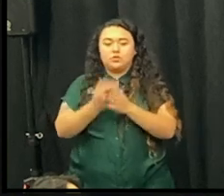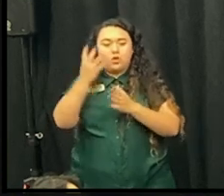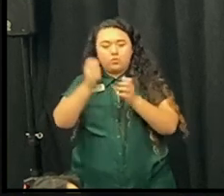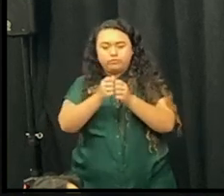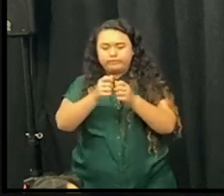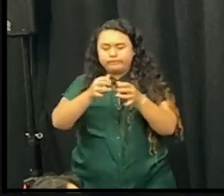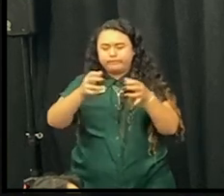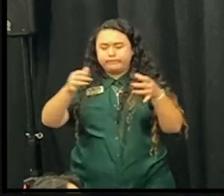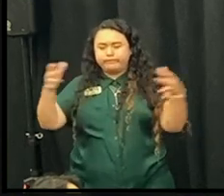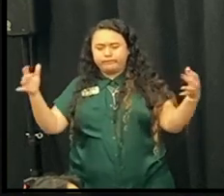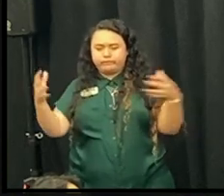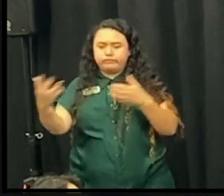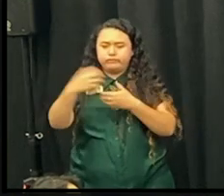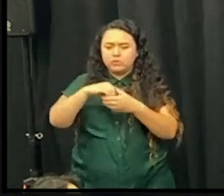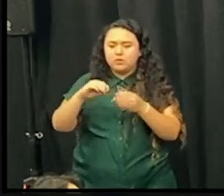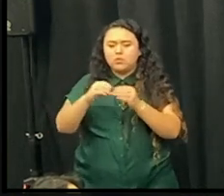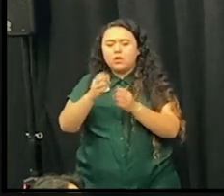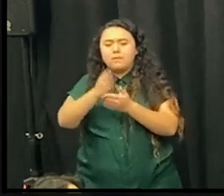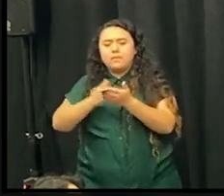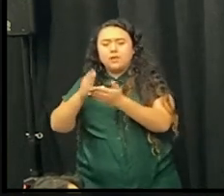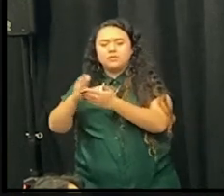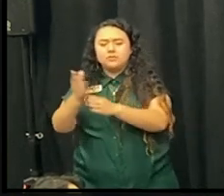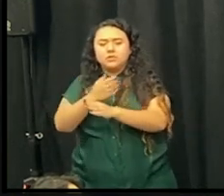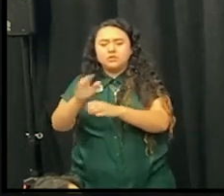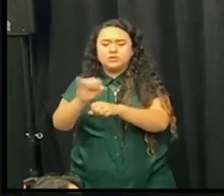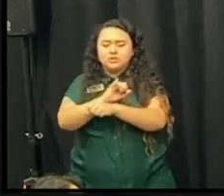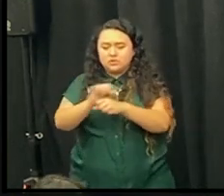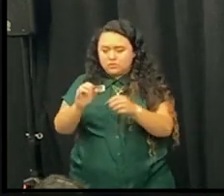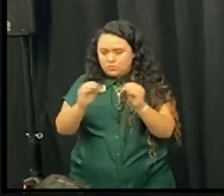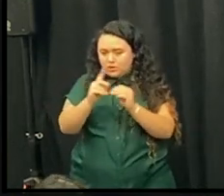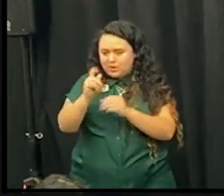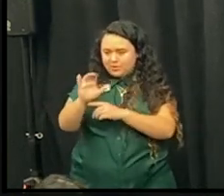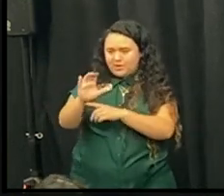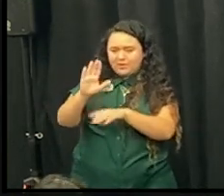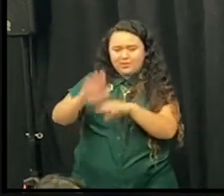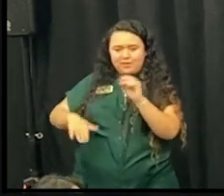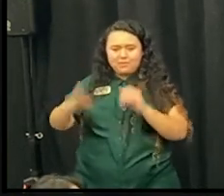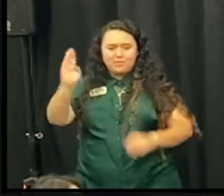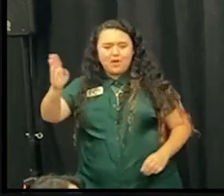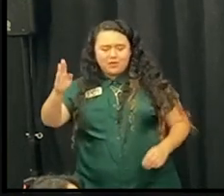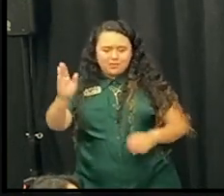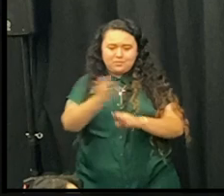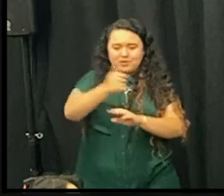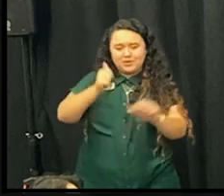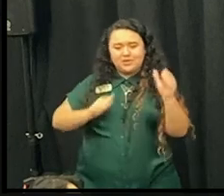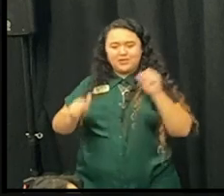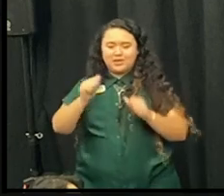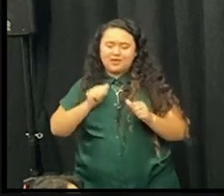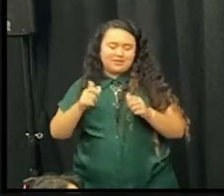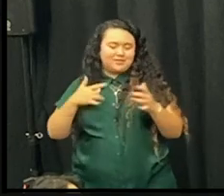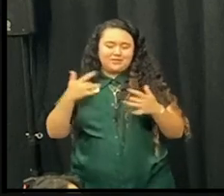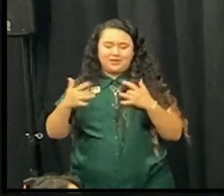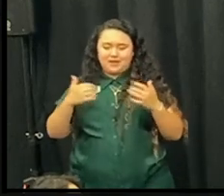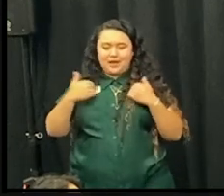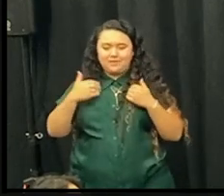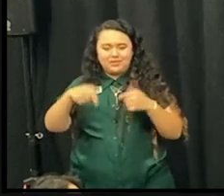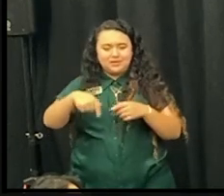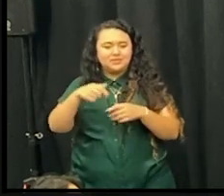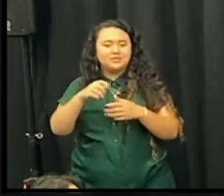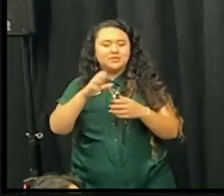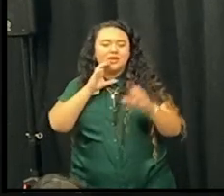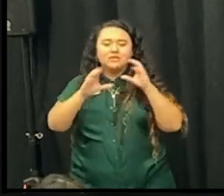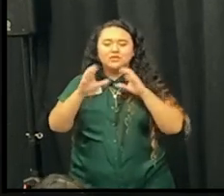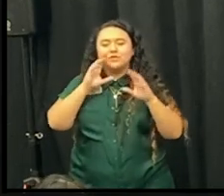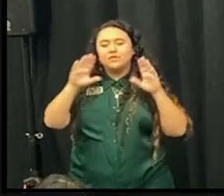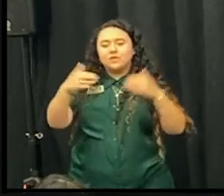more aspects of the music industry, what's more iconic than Broadway, right, the musical theater. So it's very exciting to have this conversation. We really try to have a focus